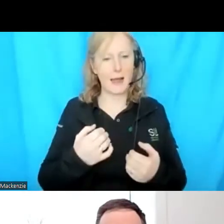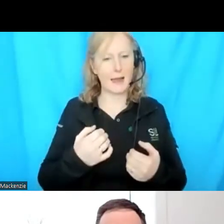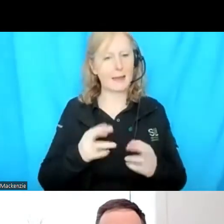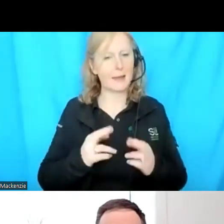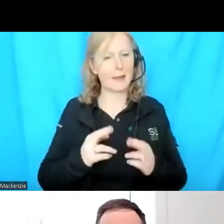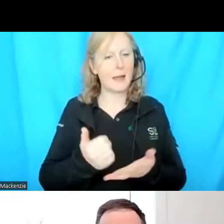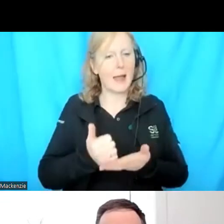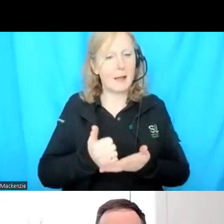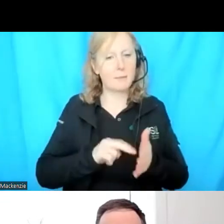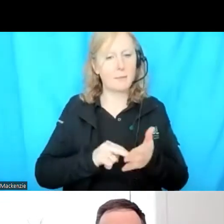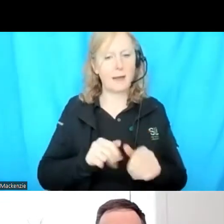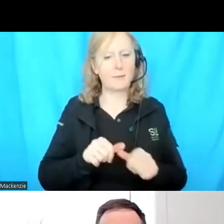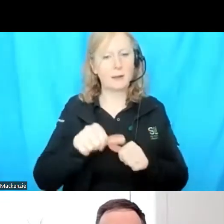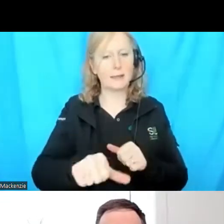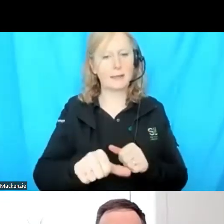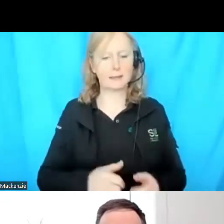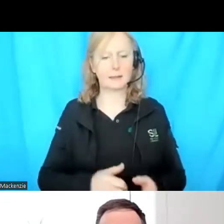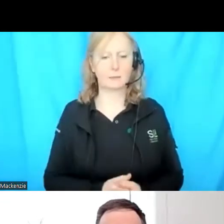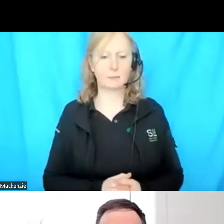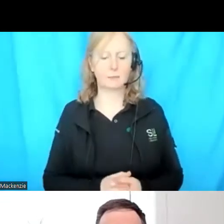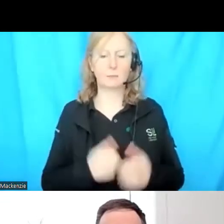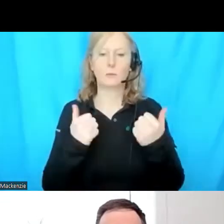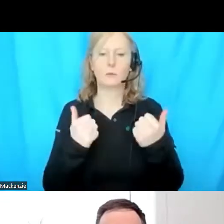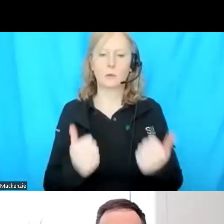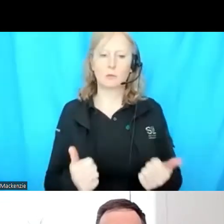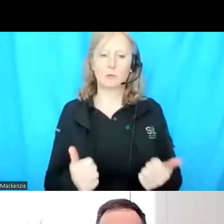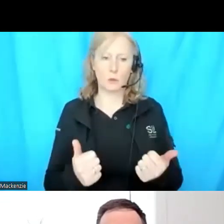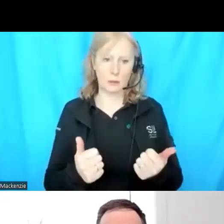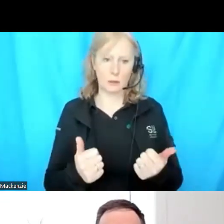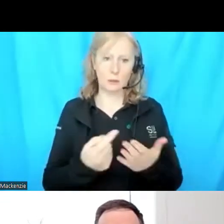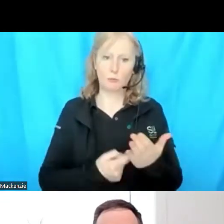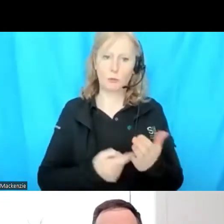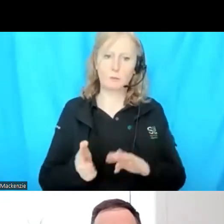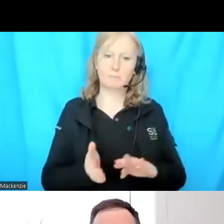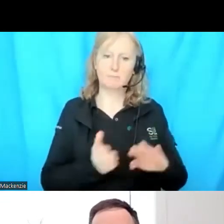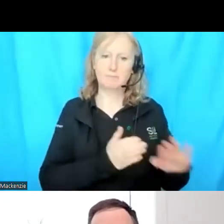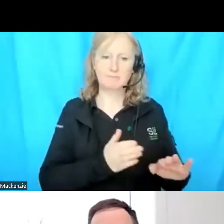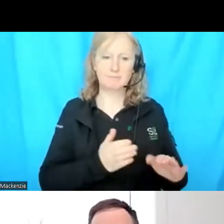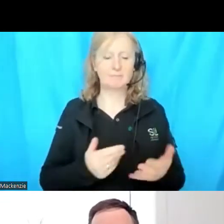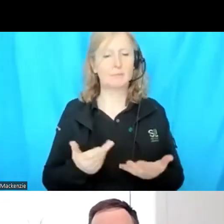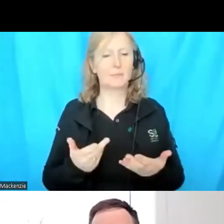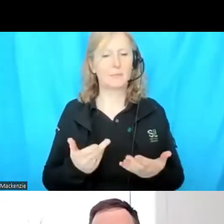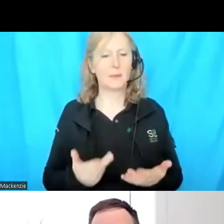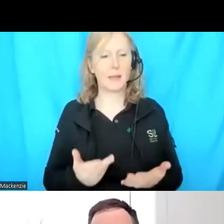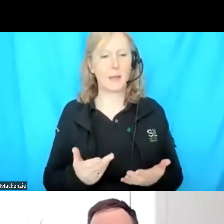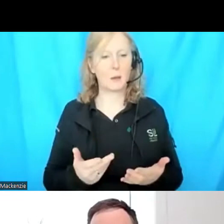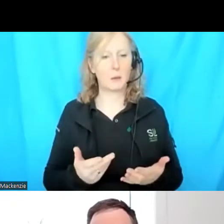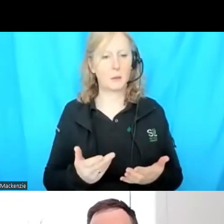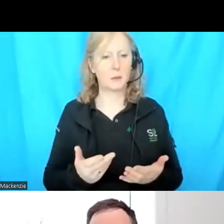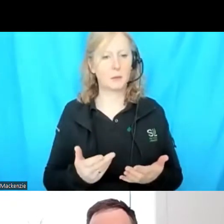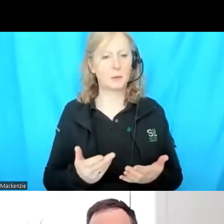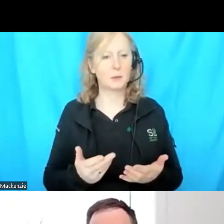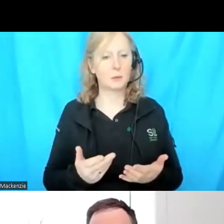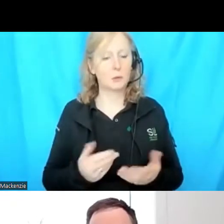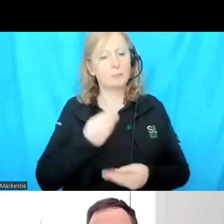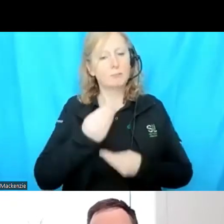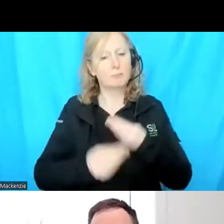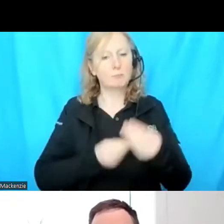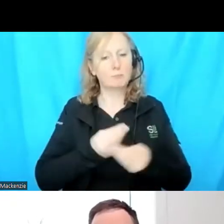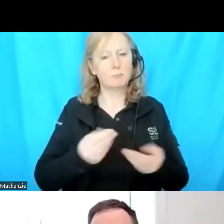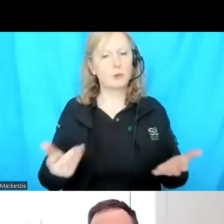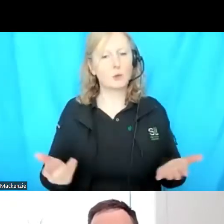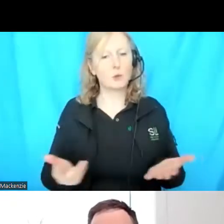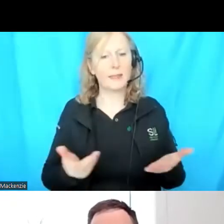one. Great, so that's all the housekeeping out of the way. Let me just then take a few minutes to tell you about